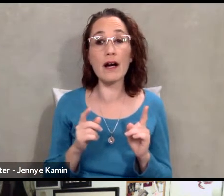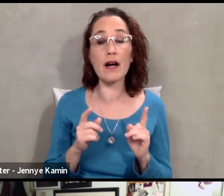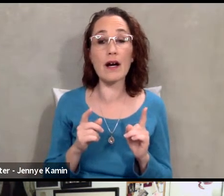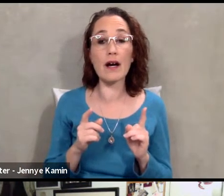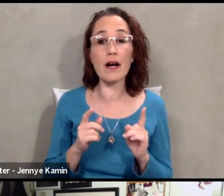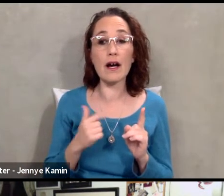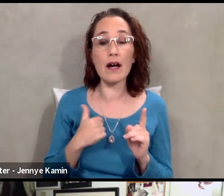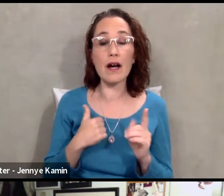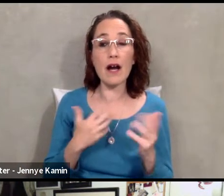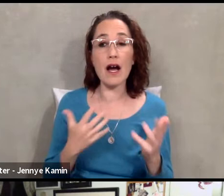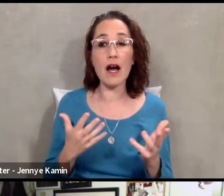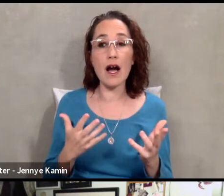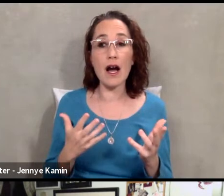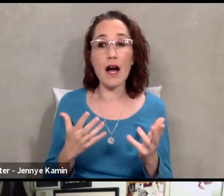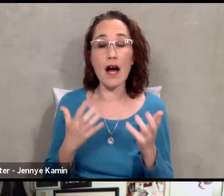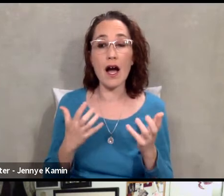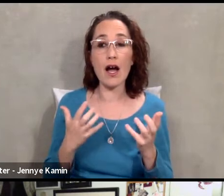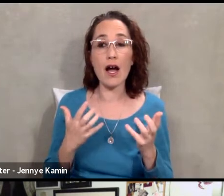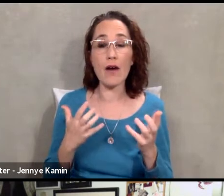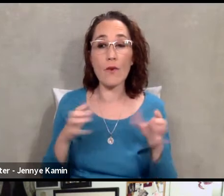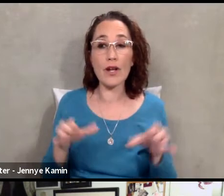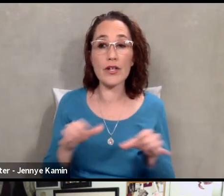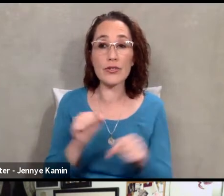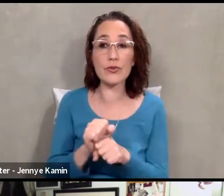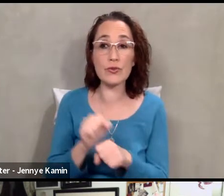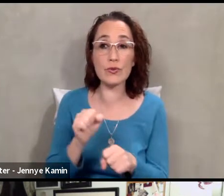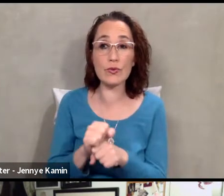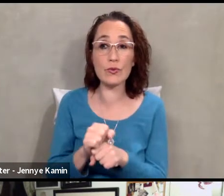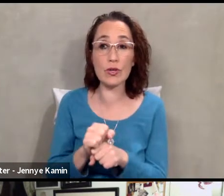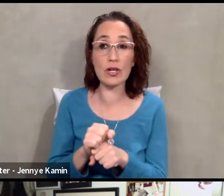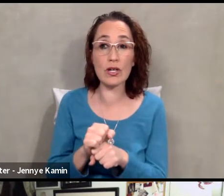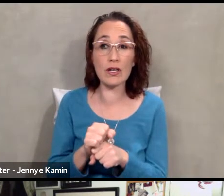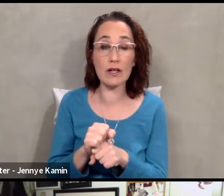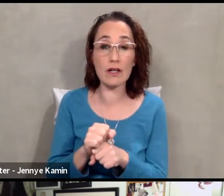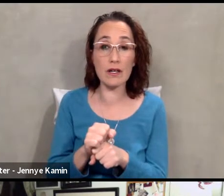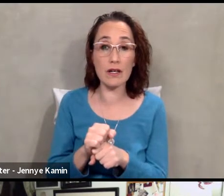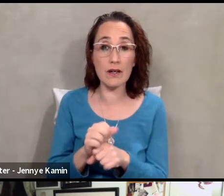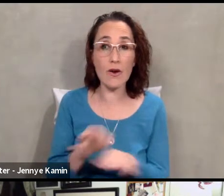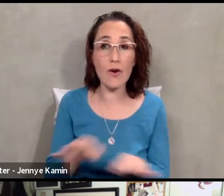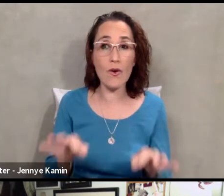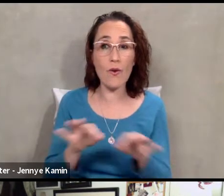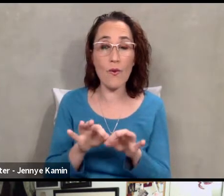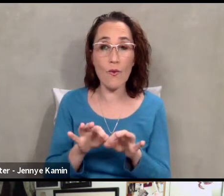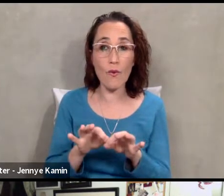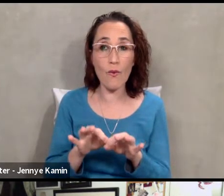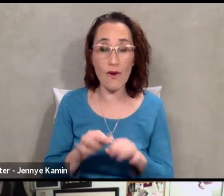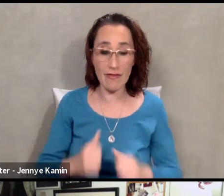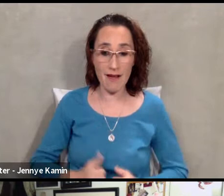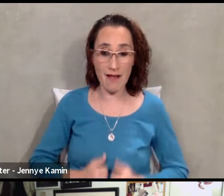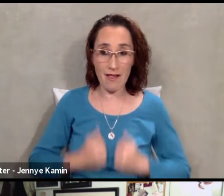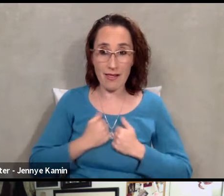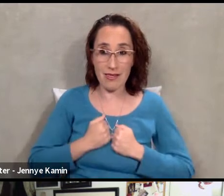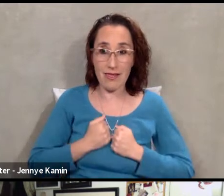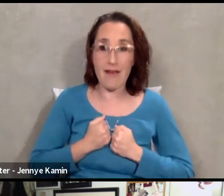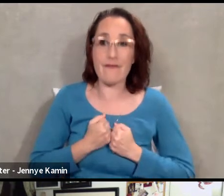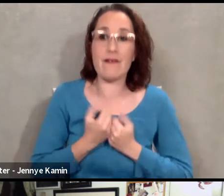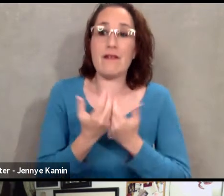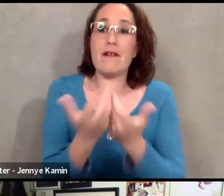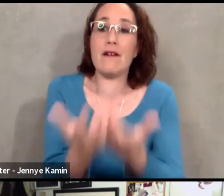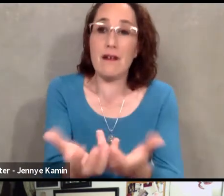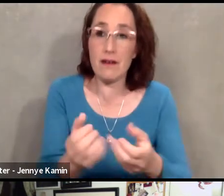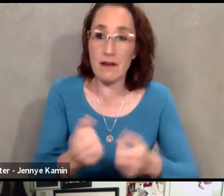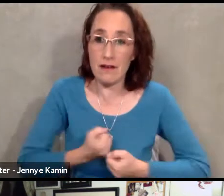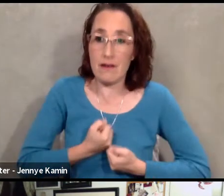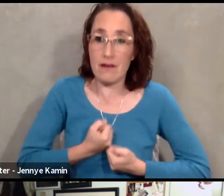I want to make work that is worth giving your life to. And there's a lot of work